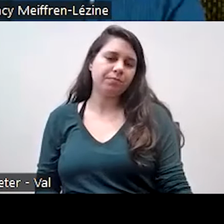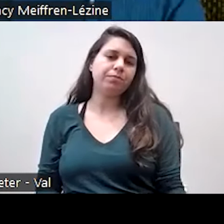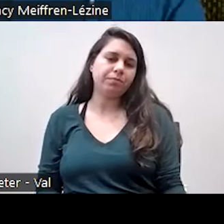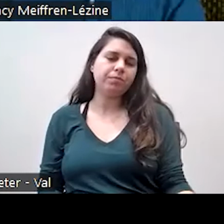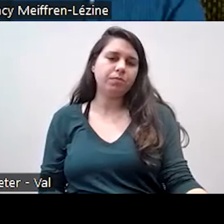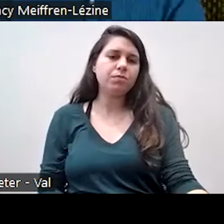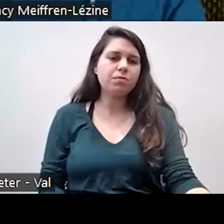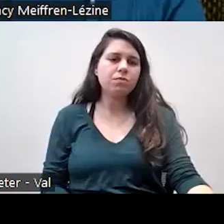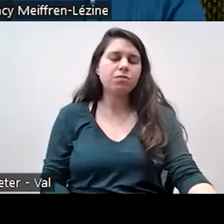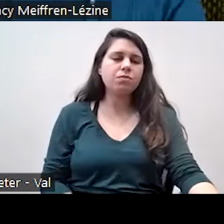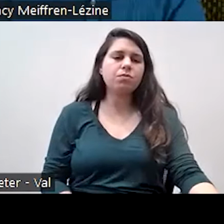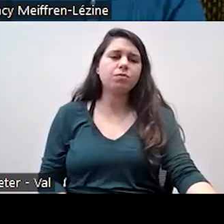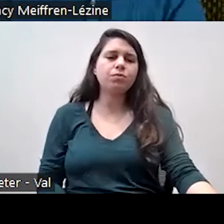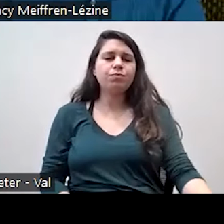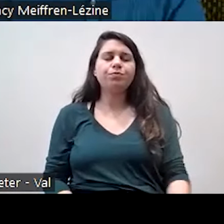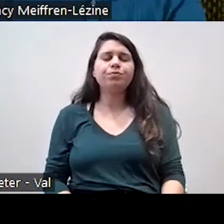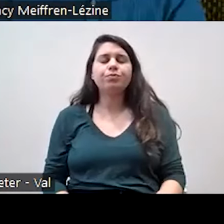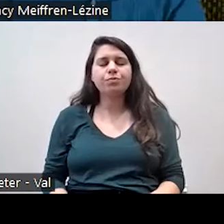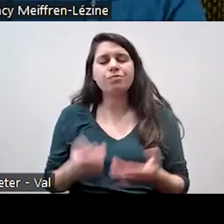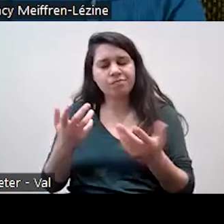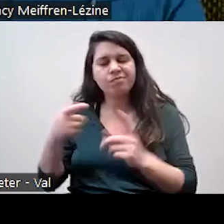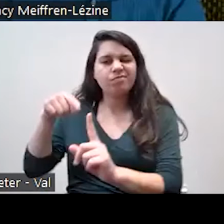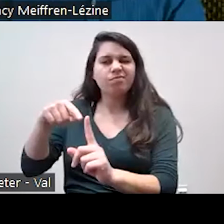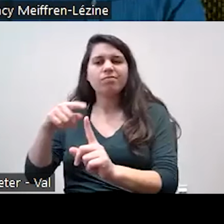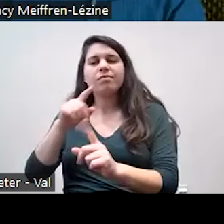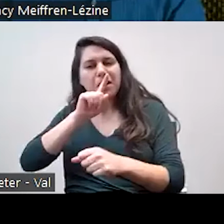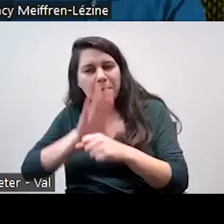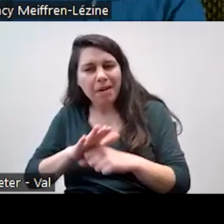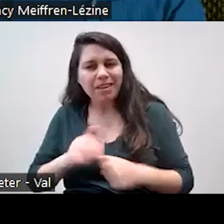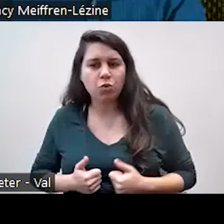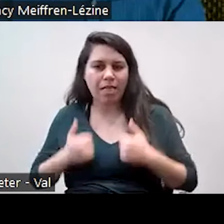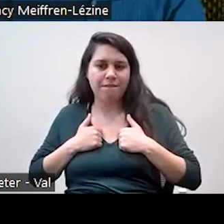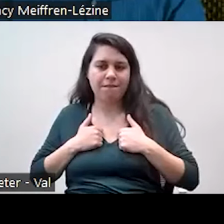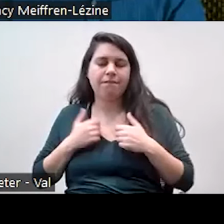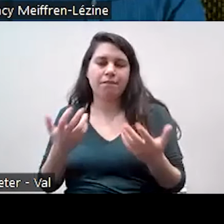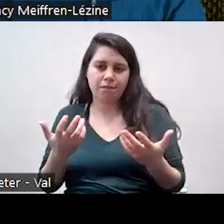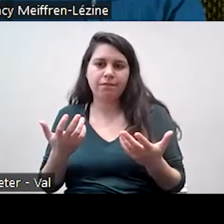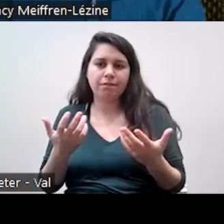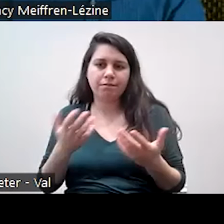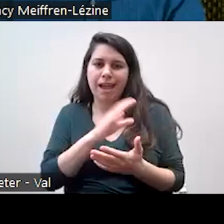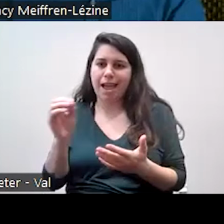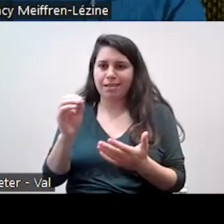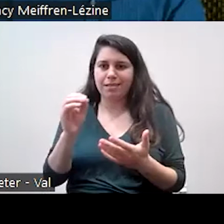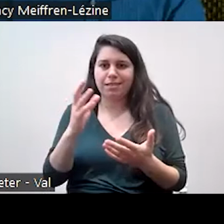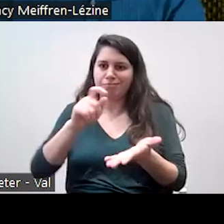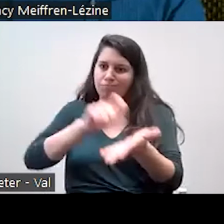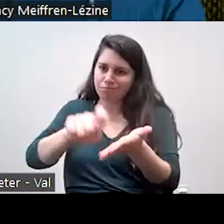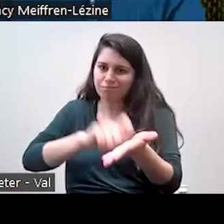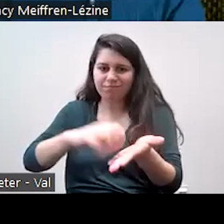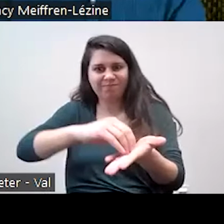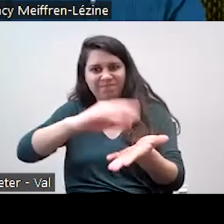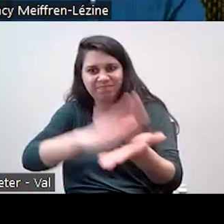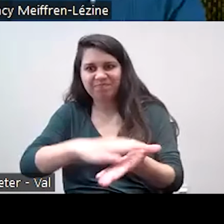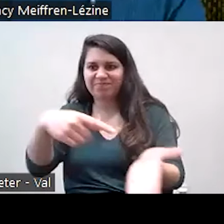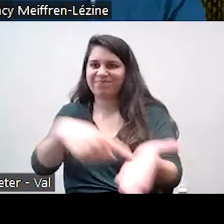make some kind of commitment to life, and making that commitment plain and in writing, shared